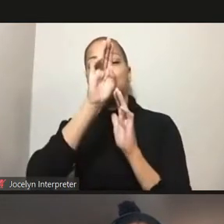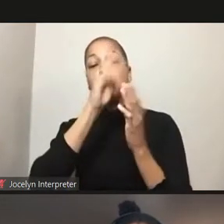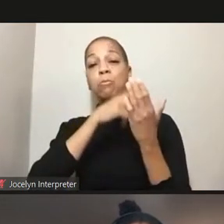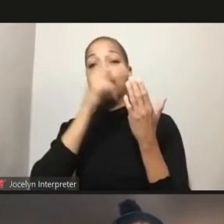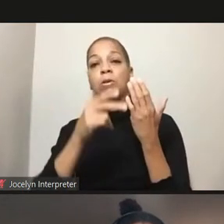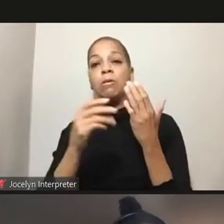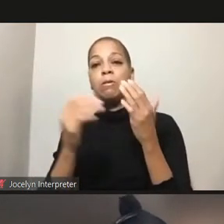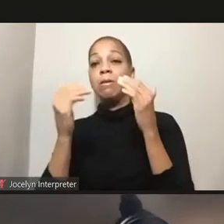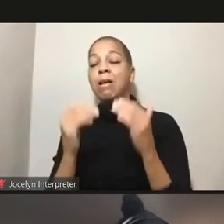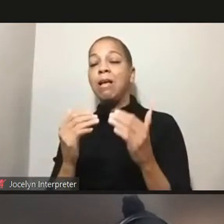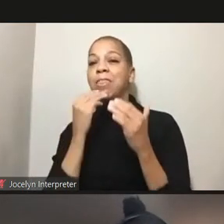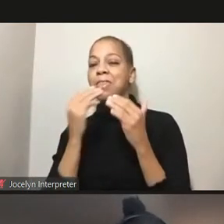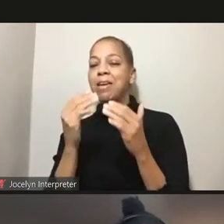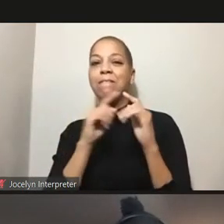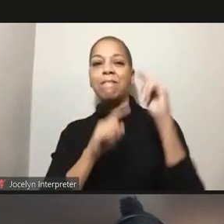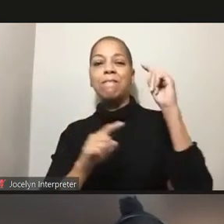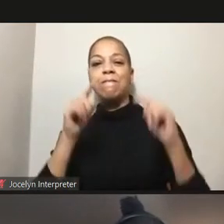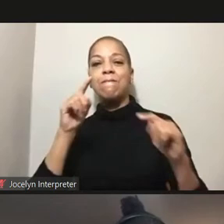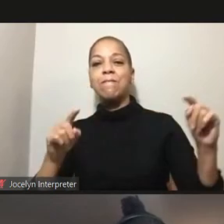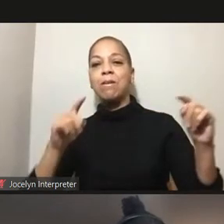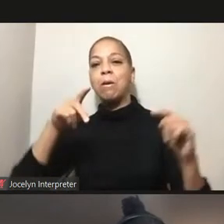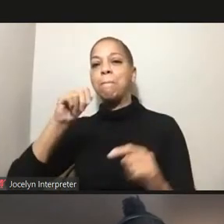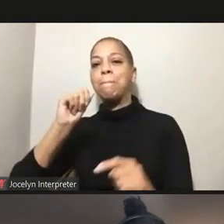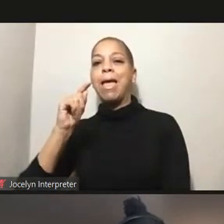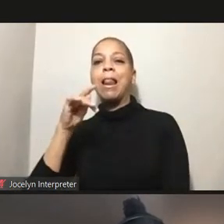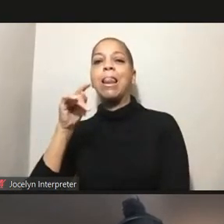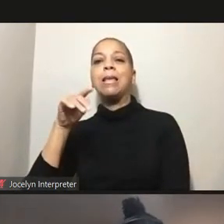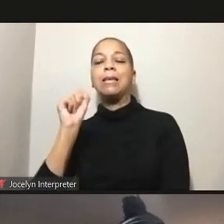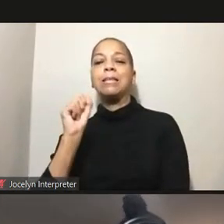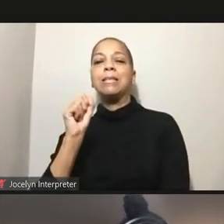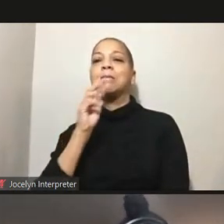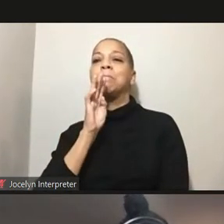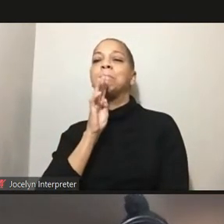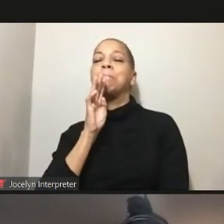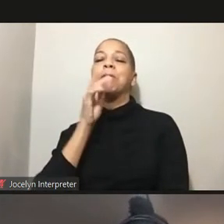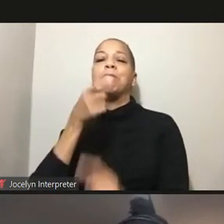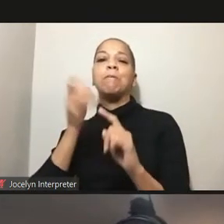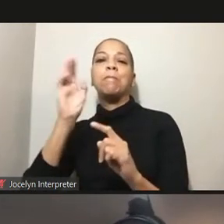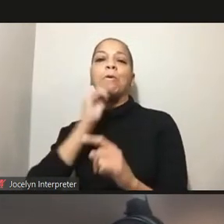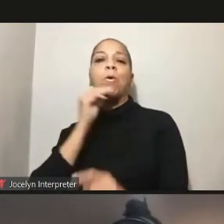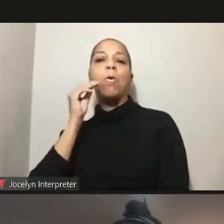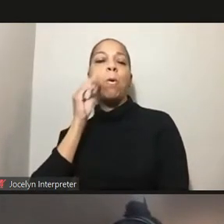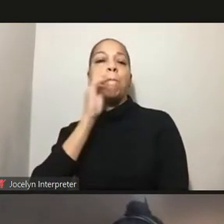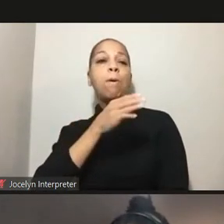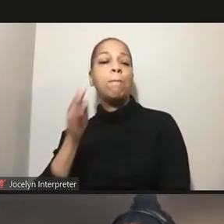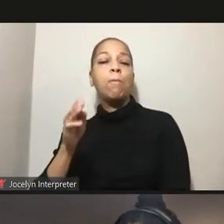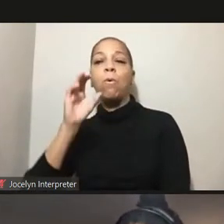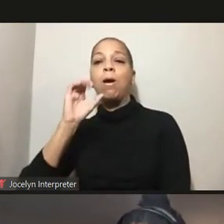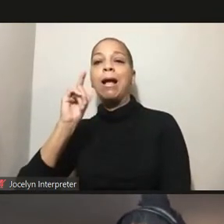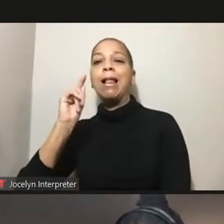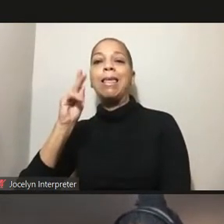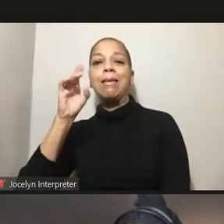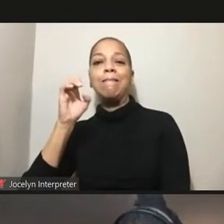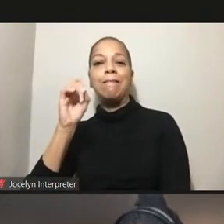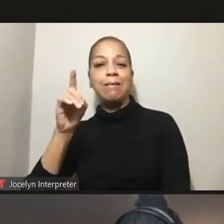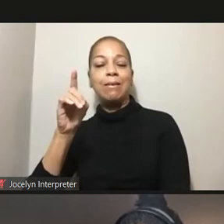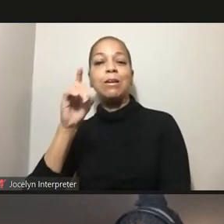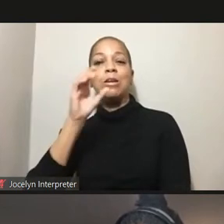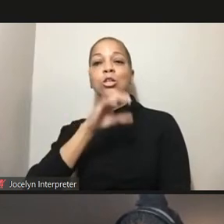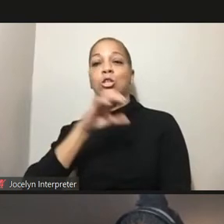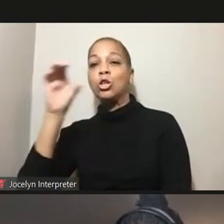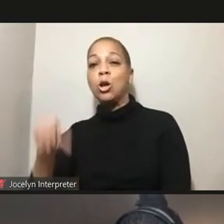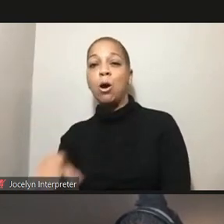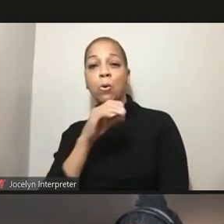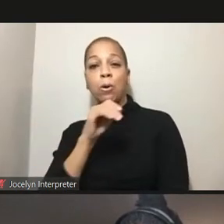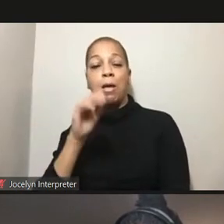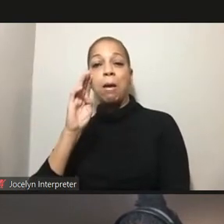the panelists who will be speaking today from their homes in Baltimore, Cleveland, Chicago, and Brooklyn. And while I